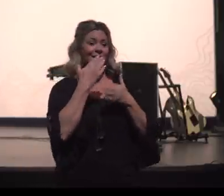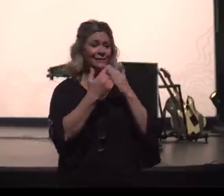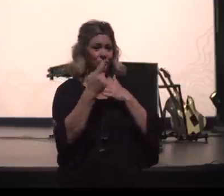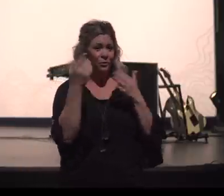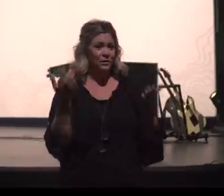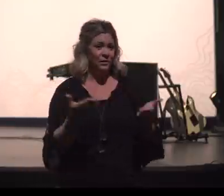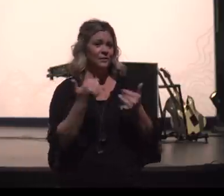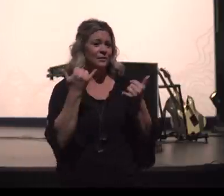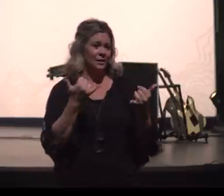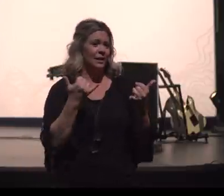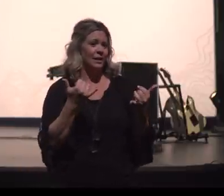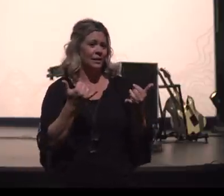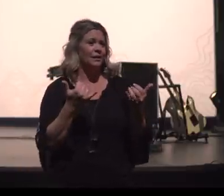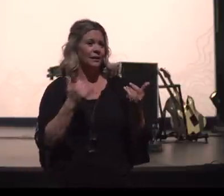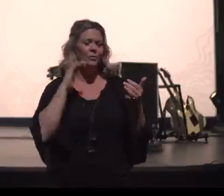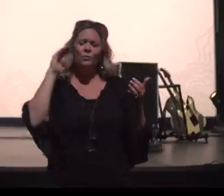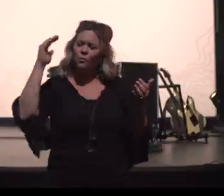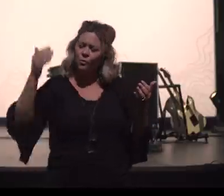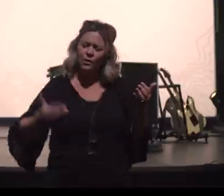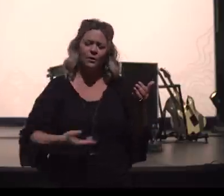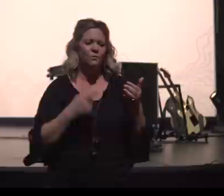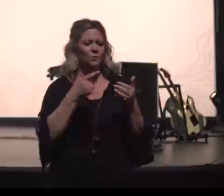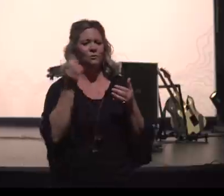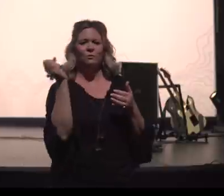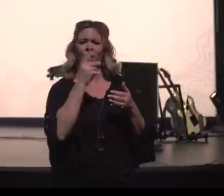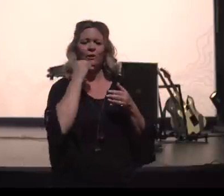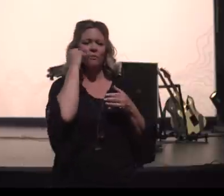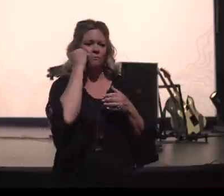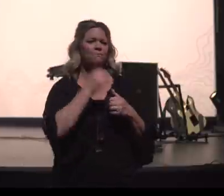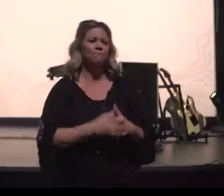today to welcome you home.